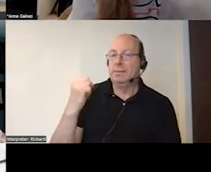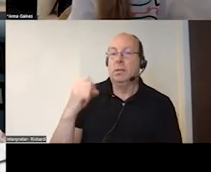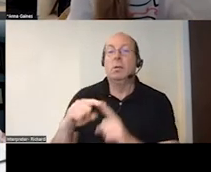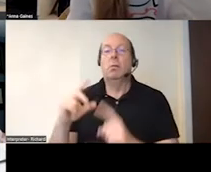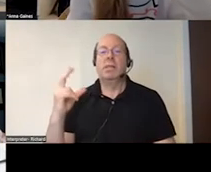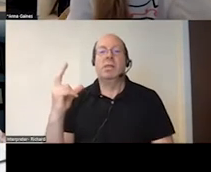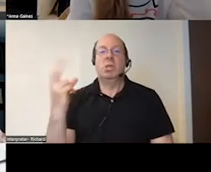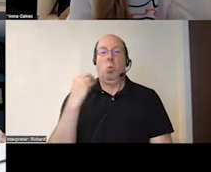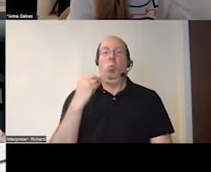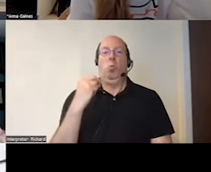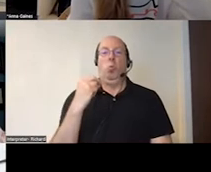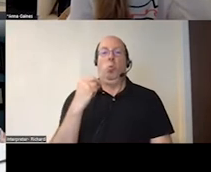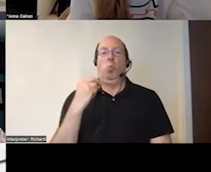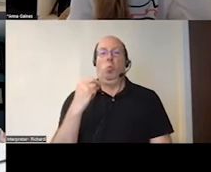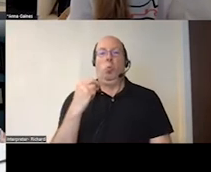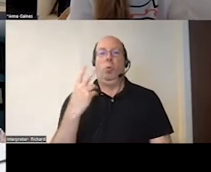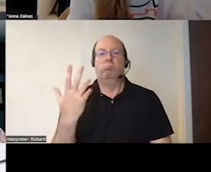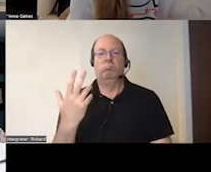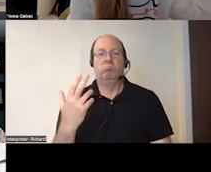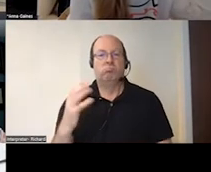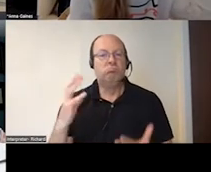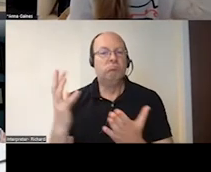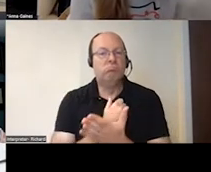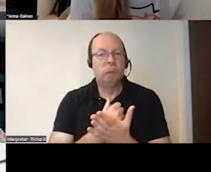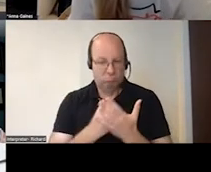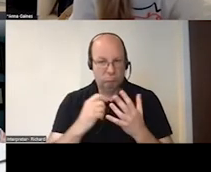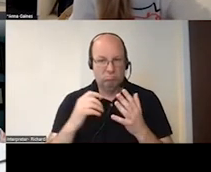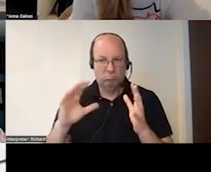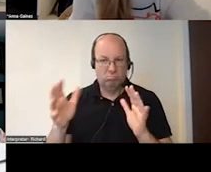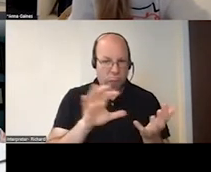what can I do better? And how can you think about that to improve your business?